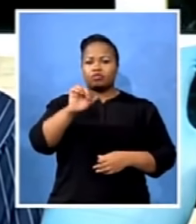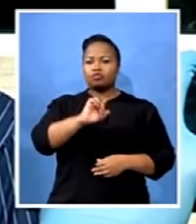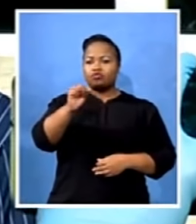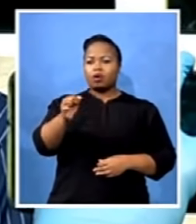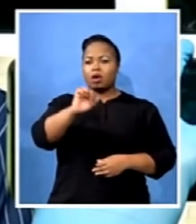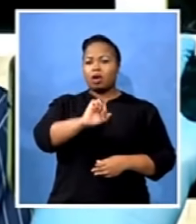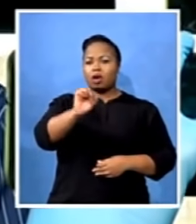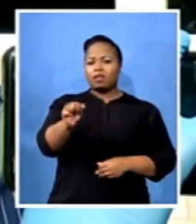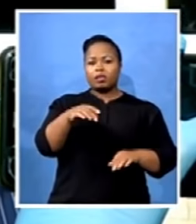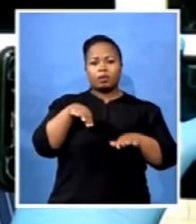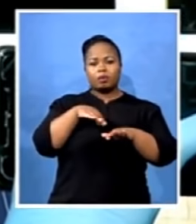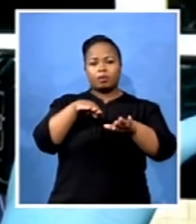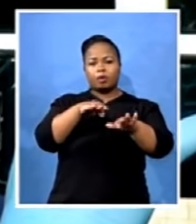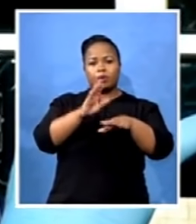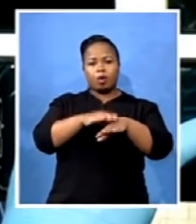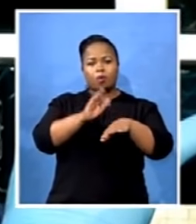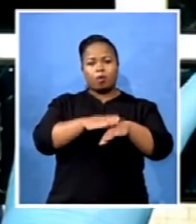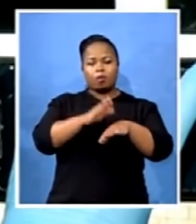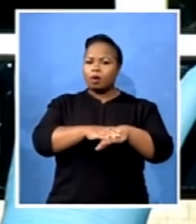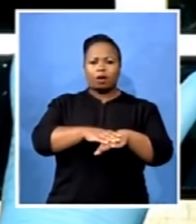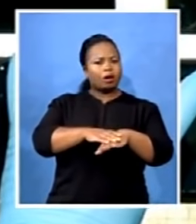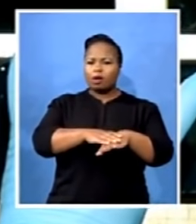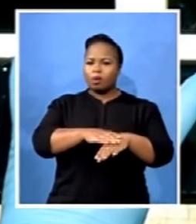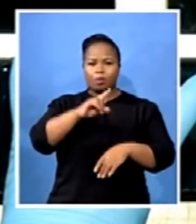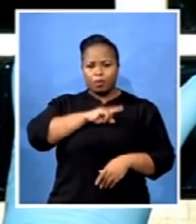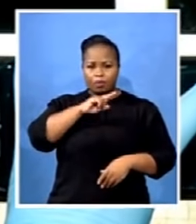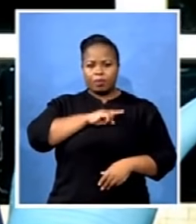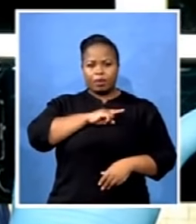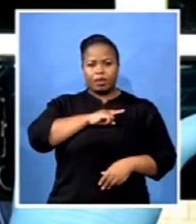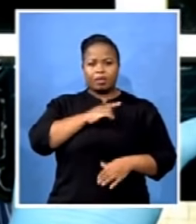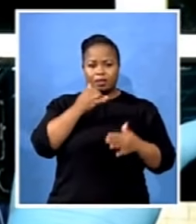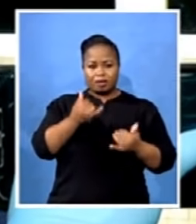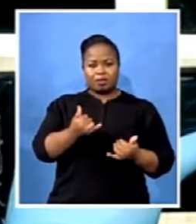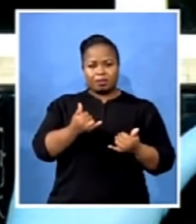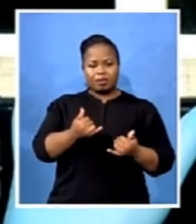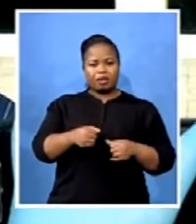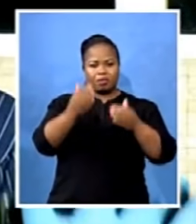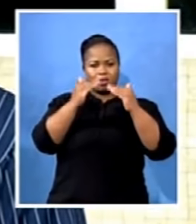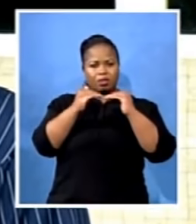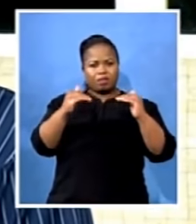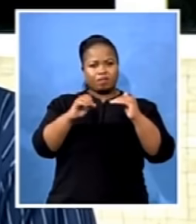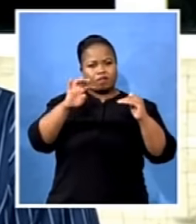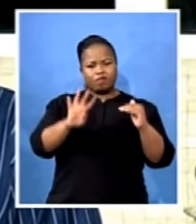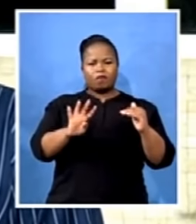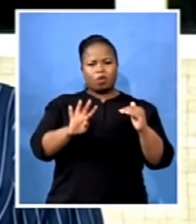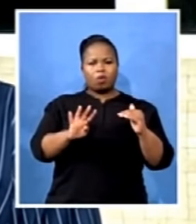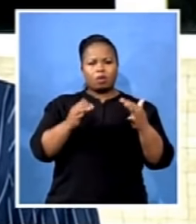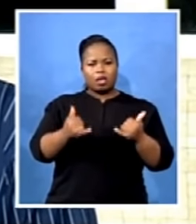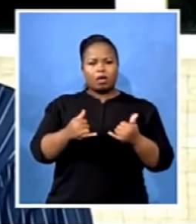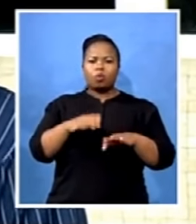are responding and there is an outcome of lockdown 4. And the epidemiologists led